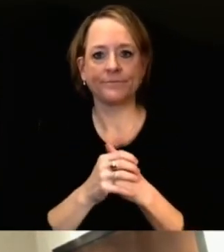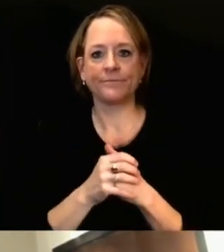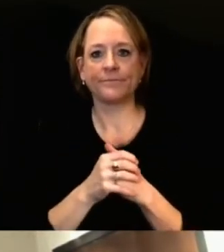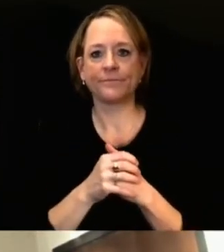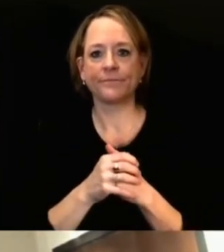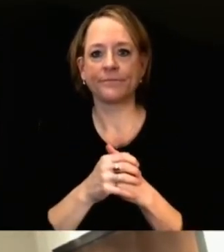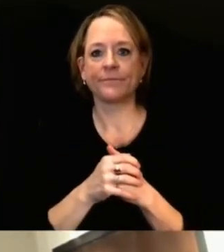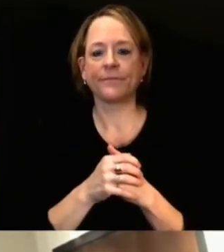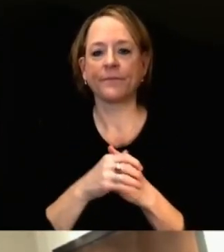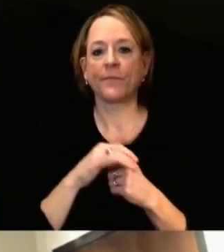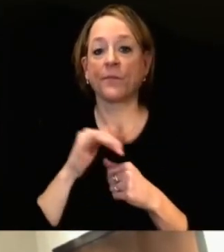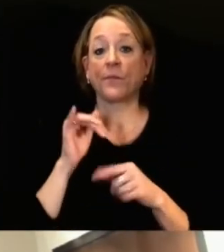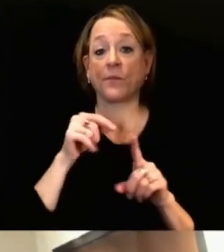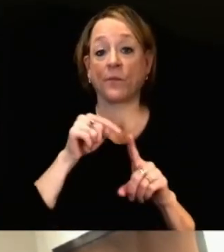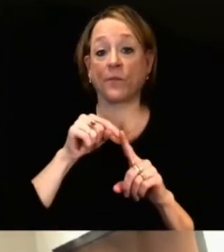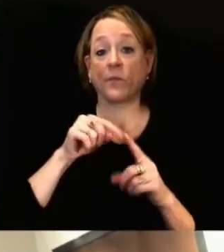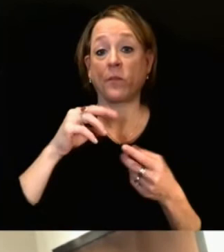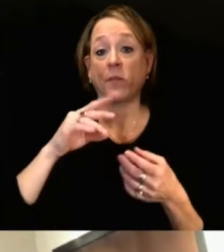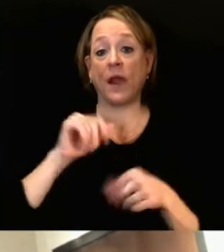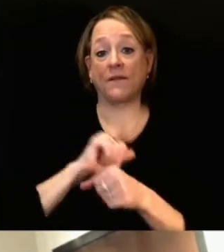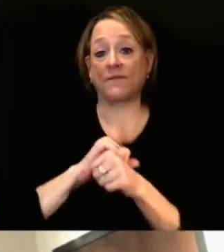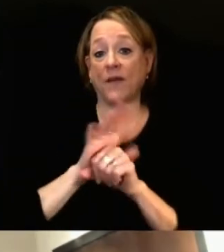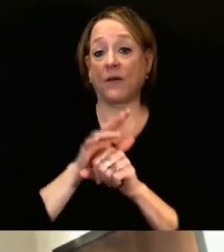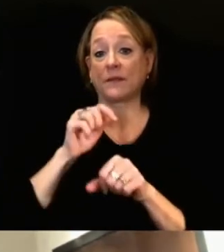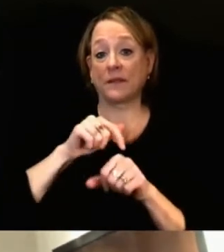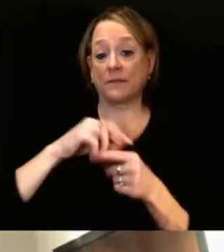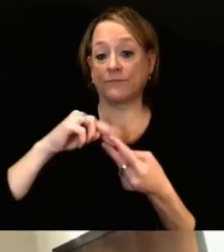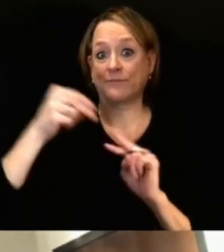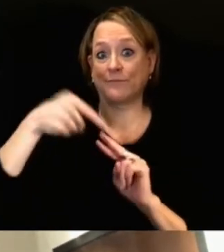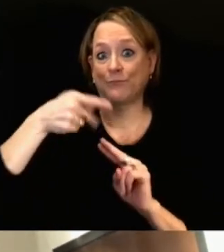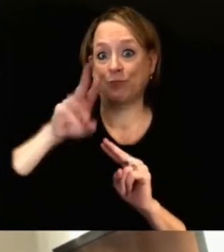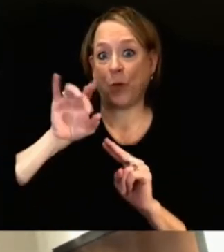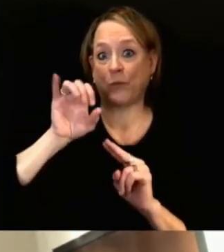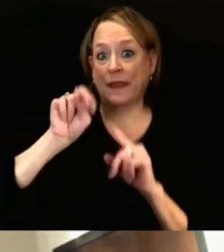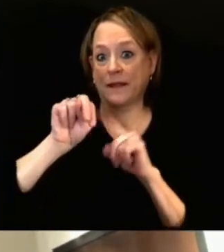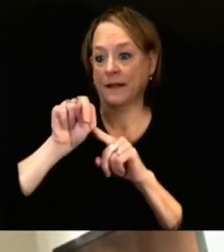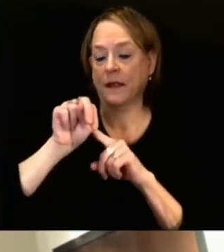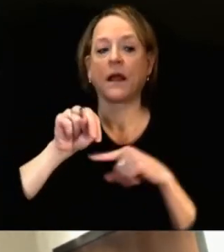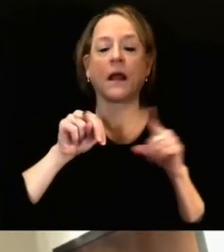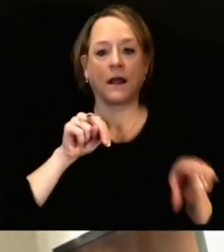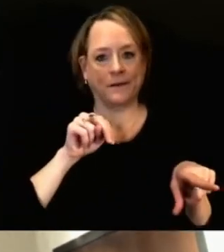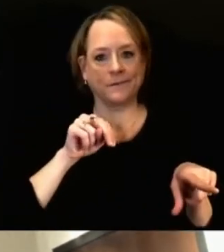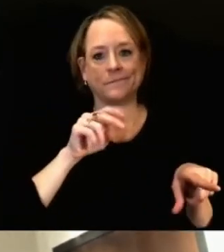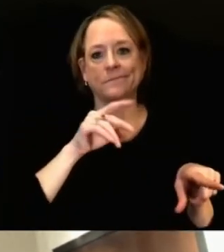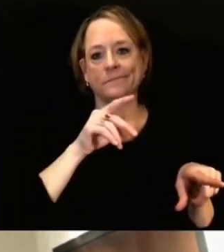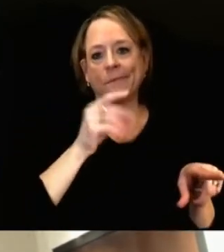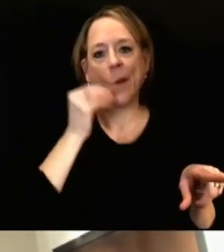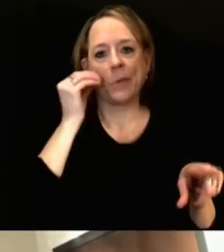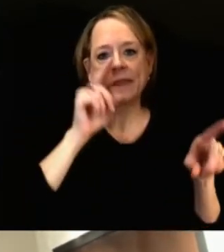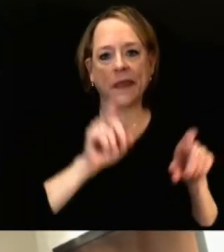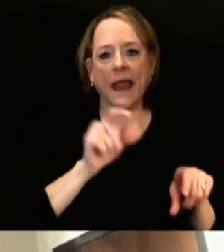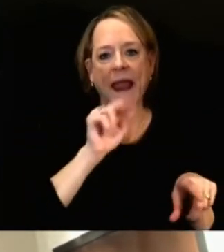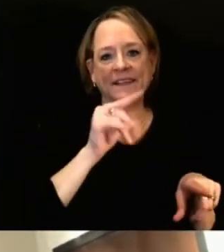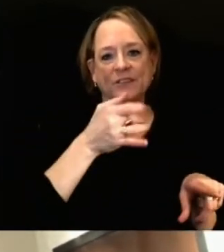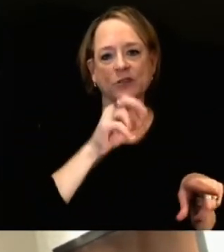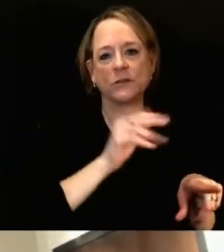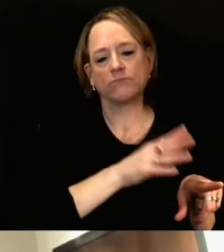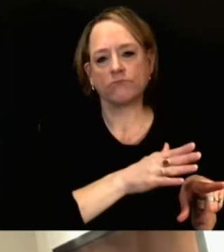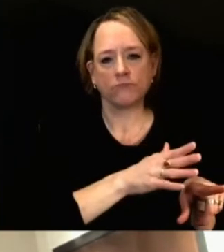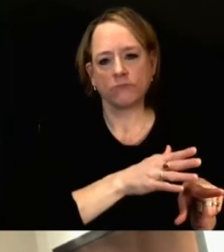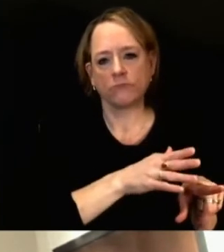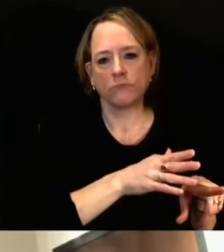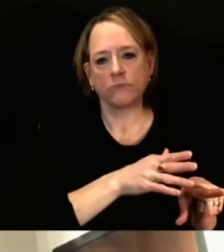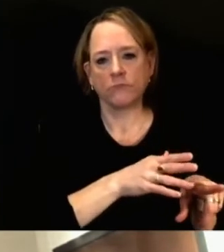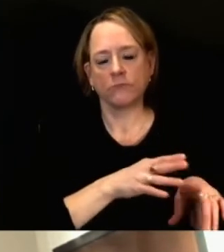many cases. So about 75% of the time, they will agree, but potentially 1 in 4 of people that